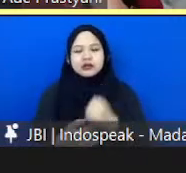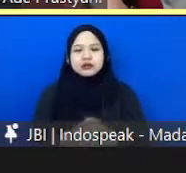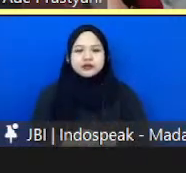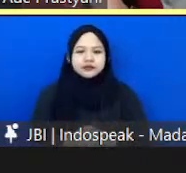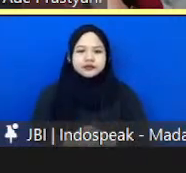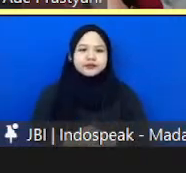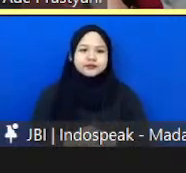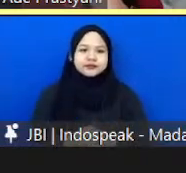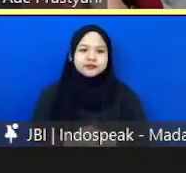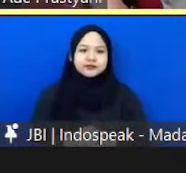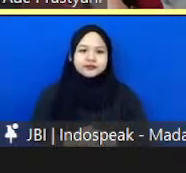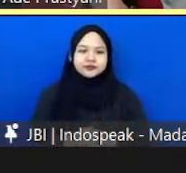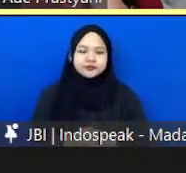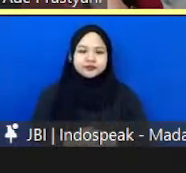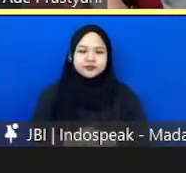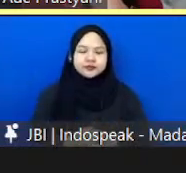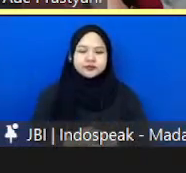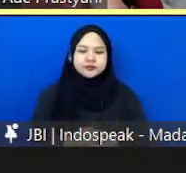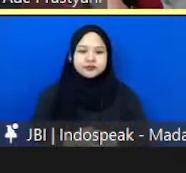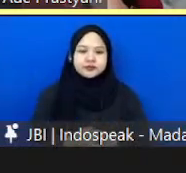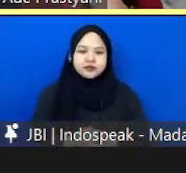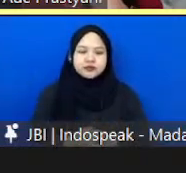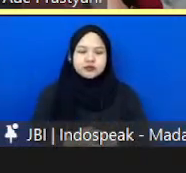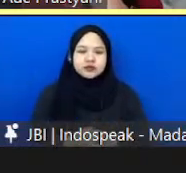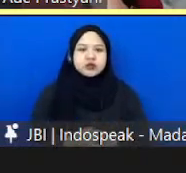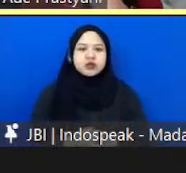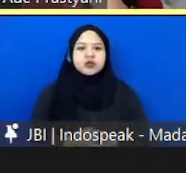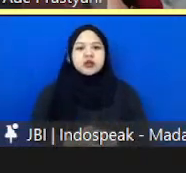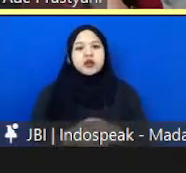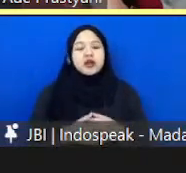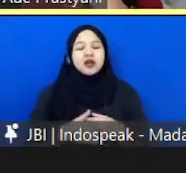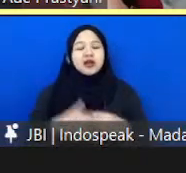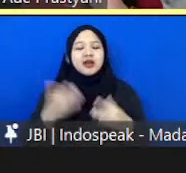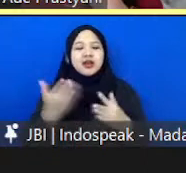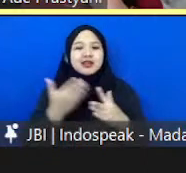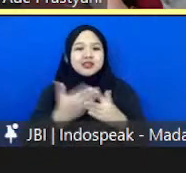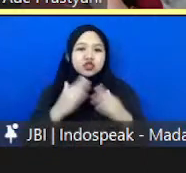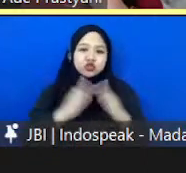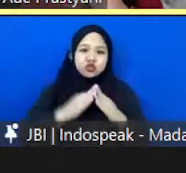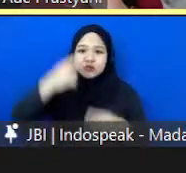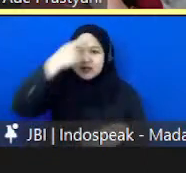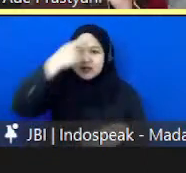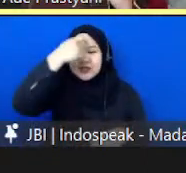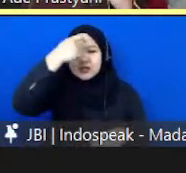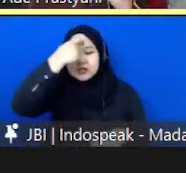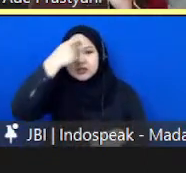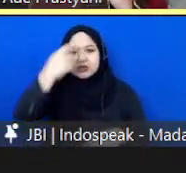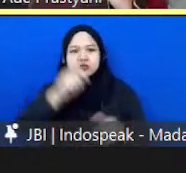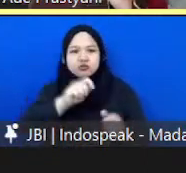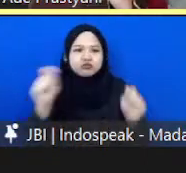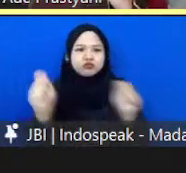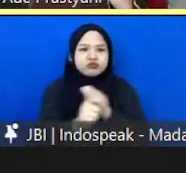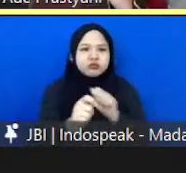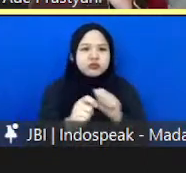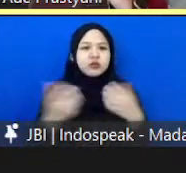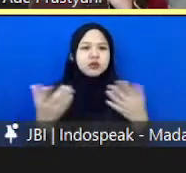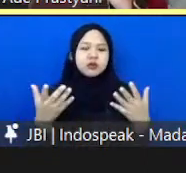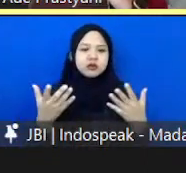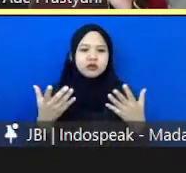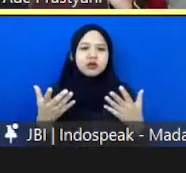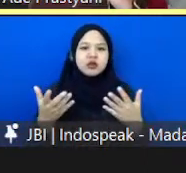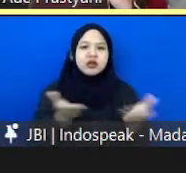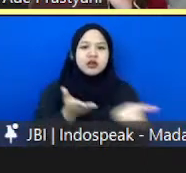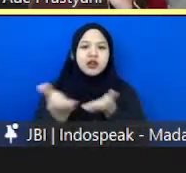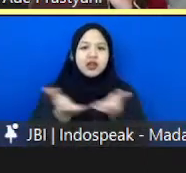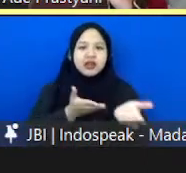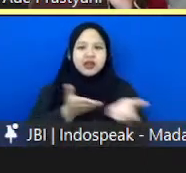And the path to access hospital care has evolved over time too. Hospitals were assets and services mostly owned